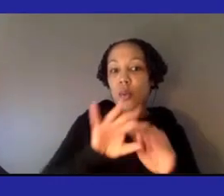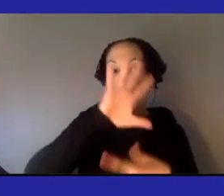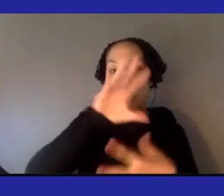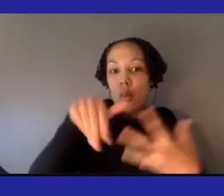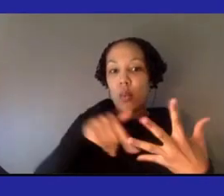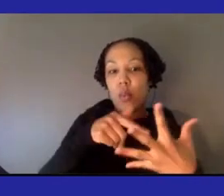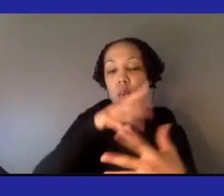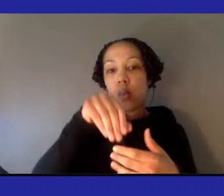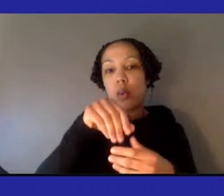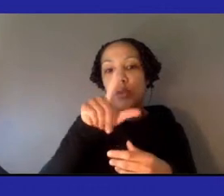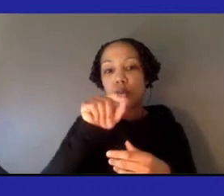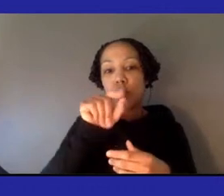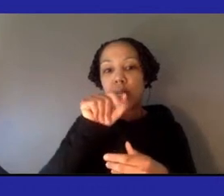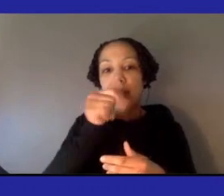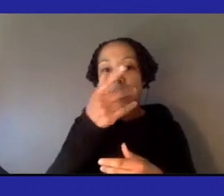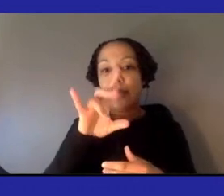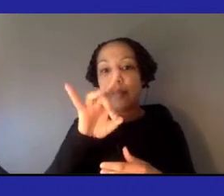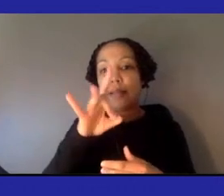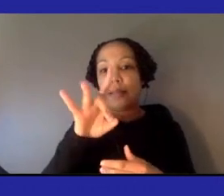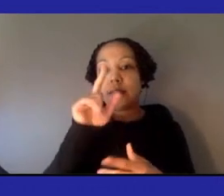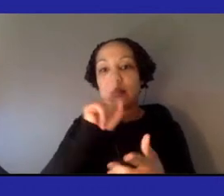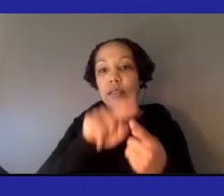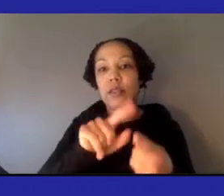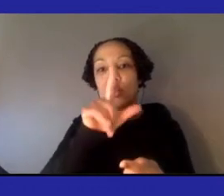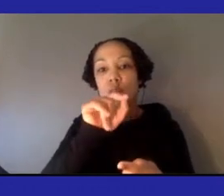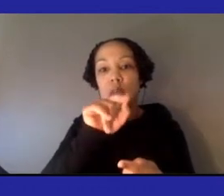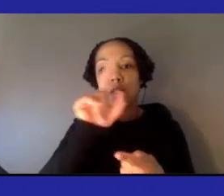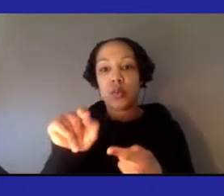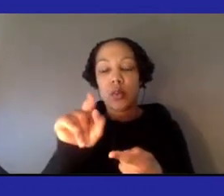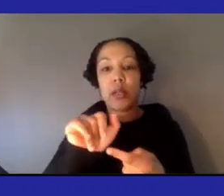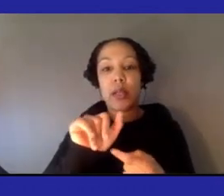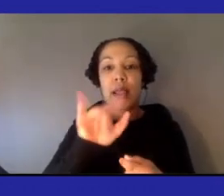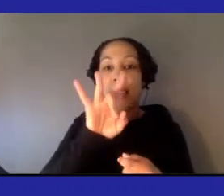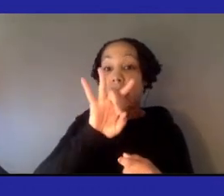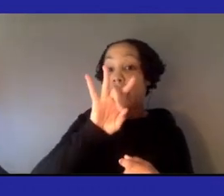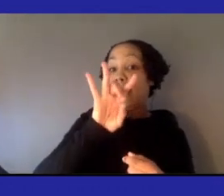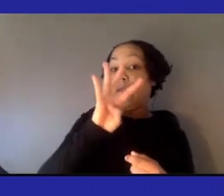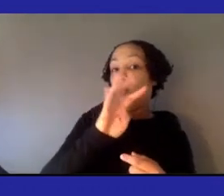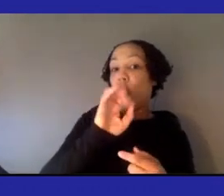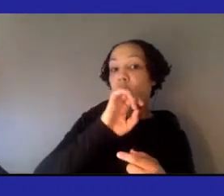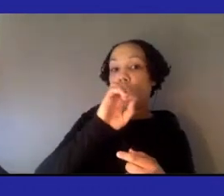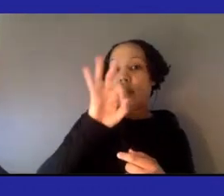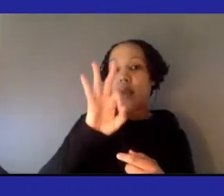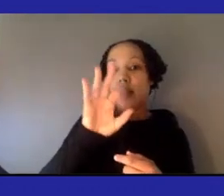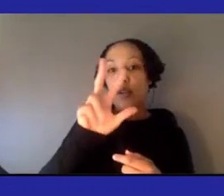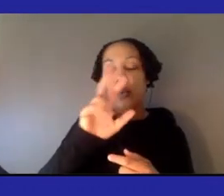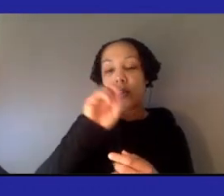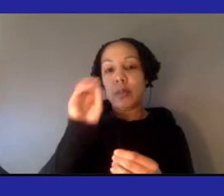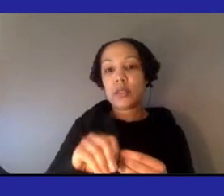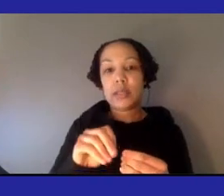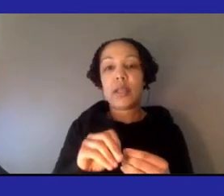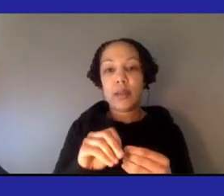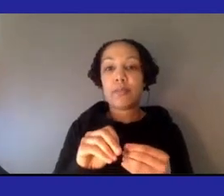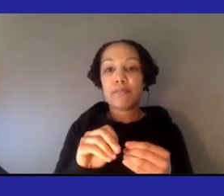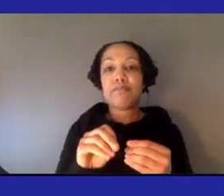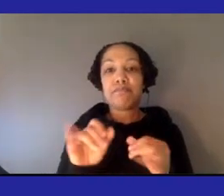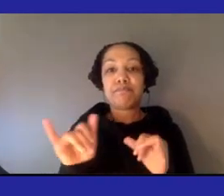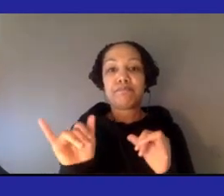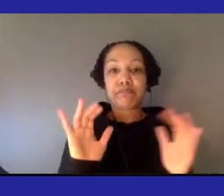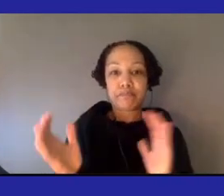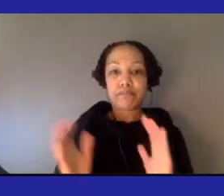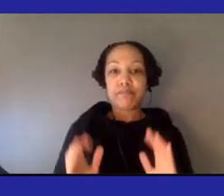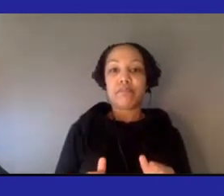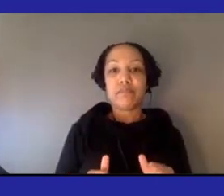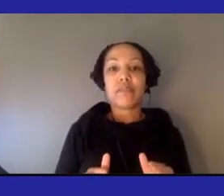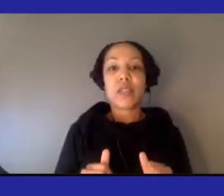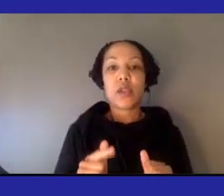All evaluations came back at 84% and 93% respectively, and they also have MOX ratings, 2 excellent and 4 good.